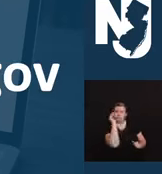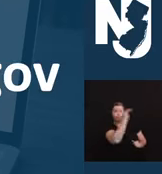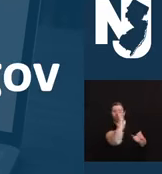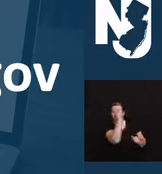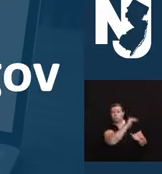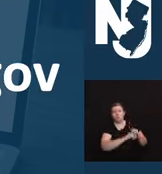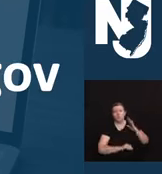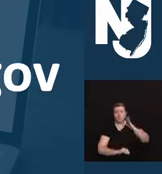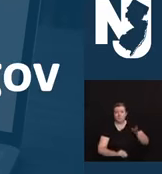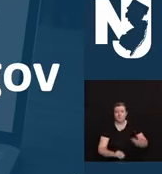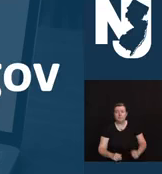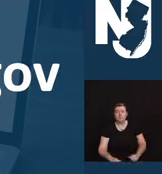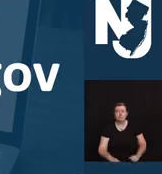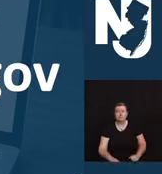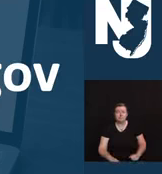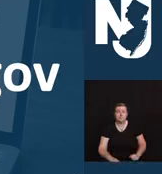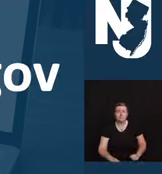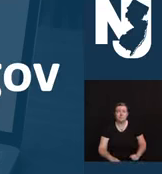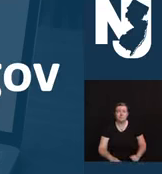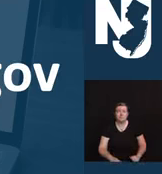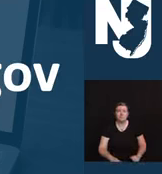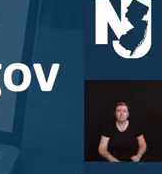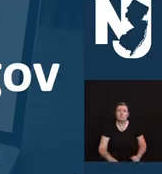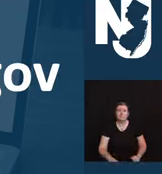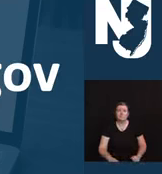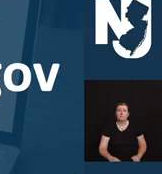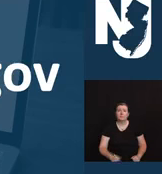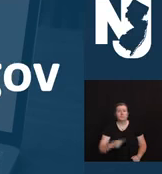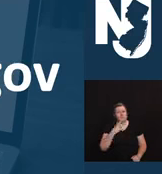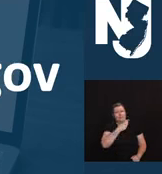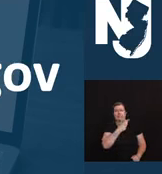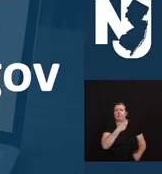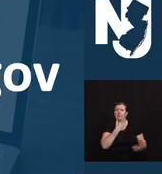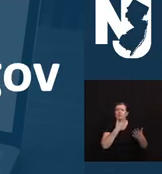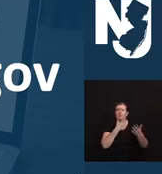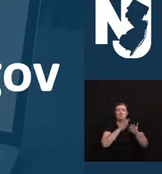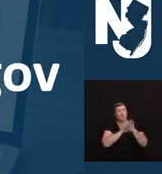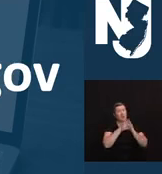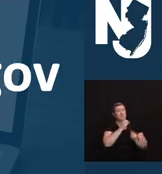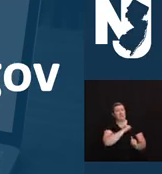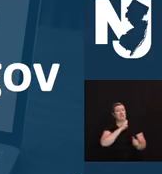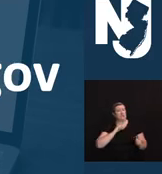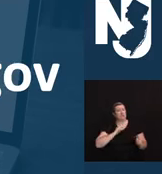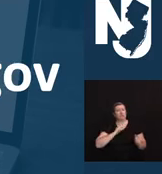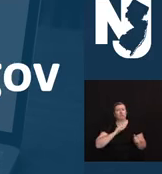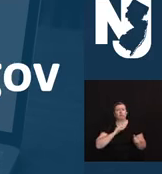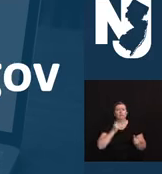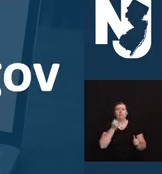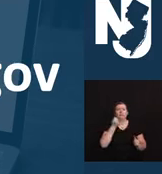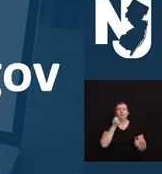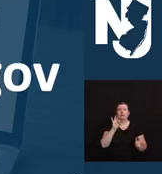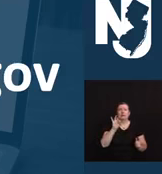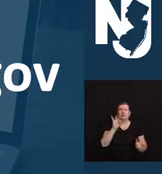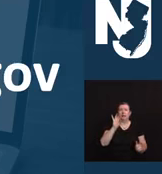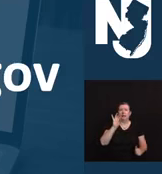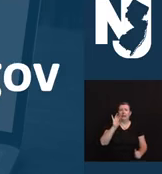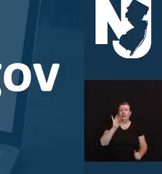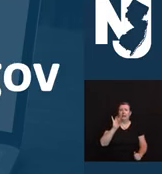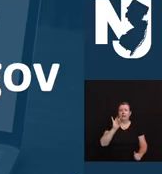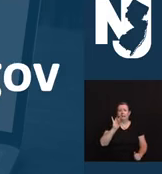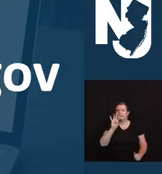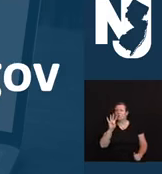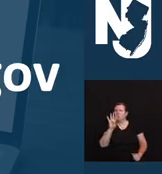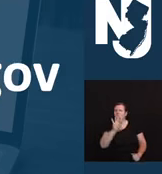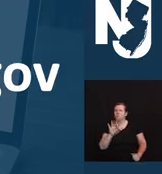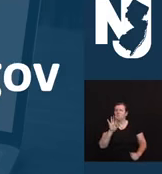in 1984, meaning he came into office in January 85, so I can say safely